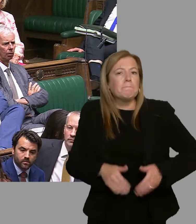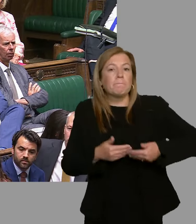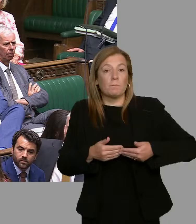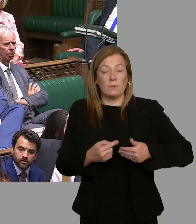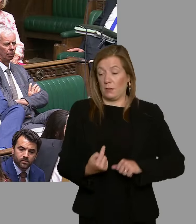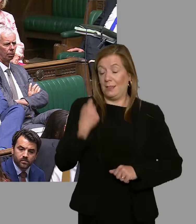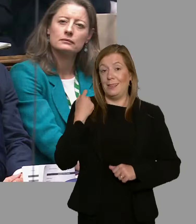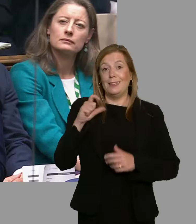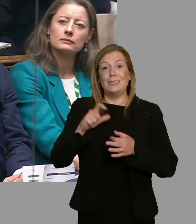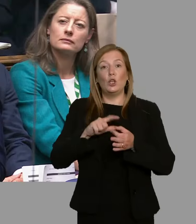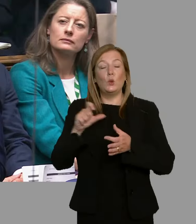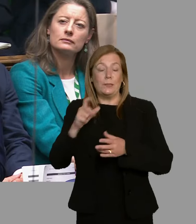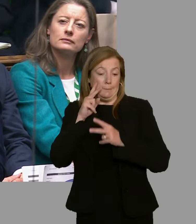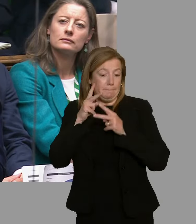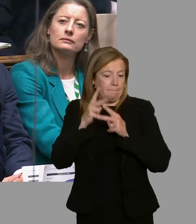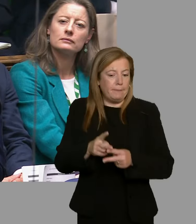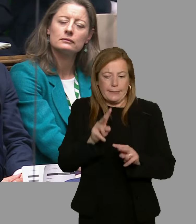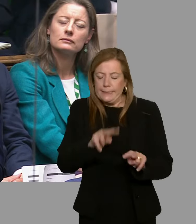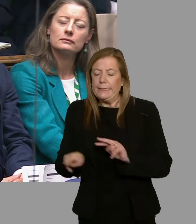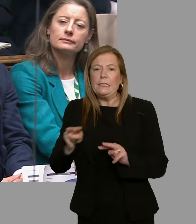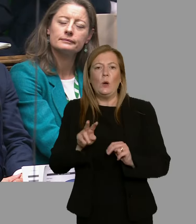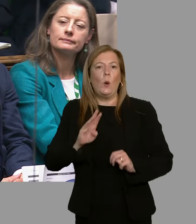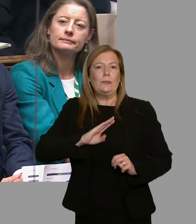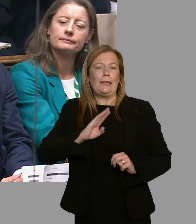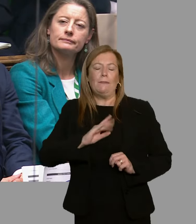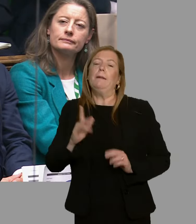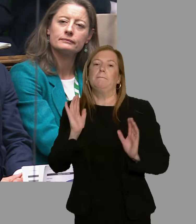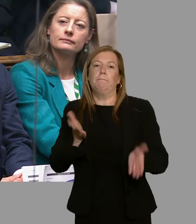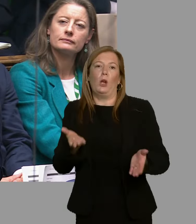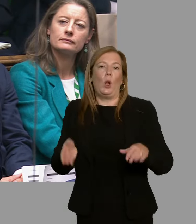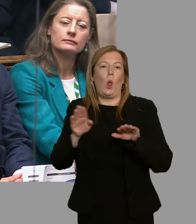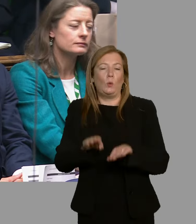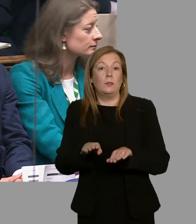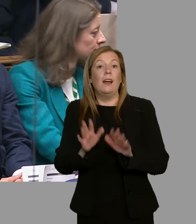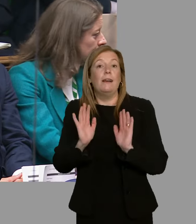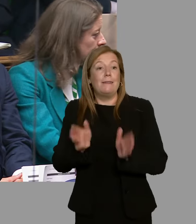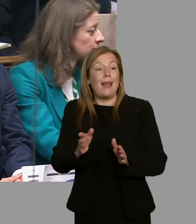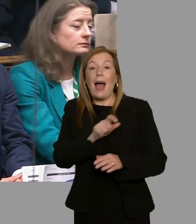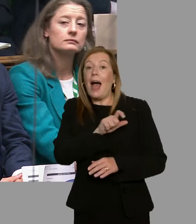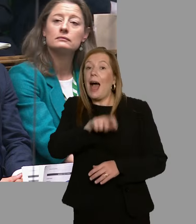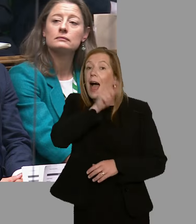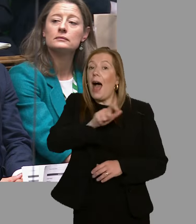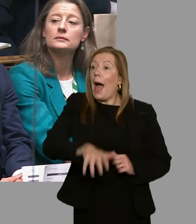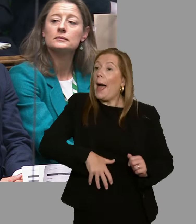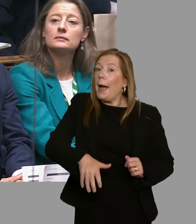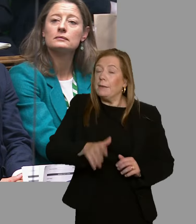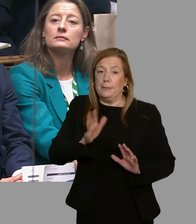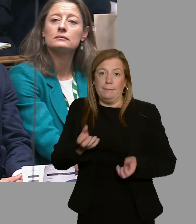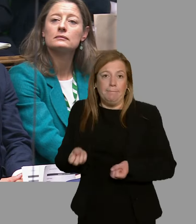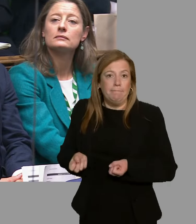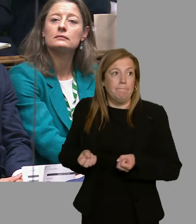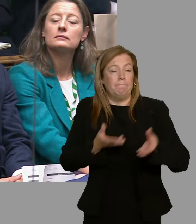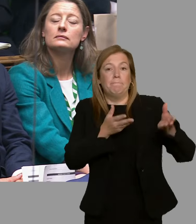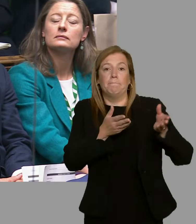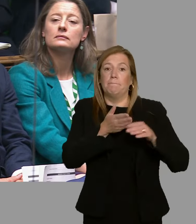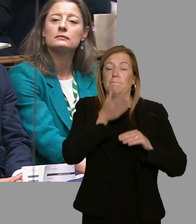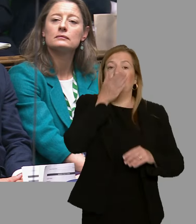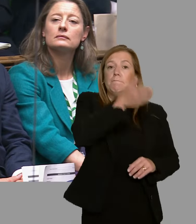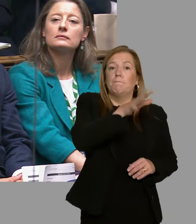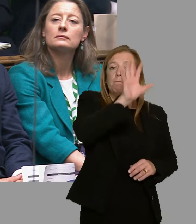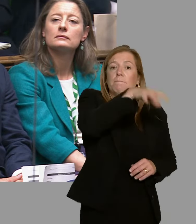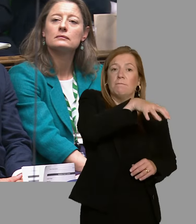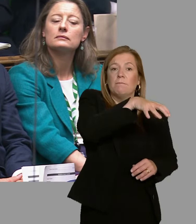in Taunton, which does not have the capacity for an extra 1,300 births a year. While the closure is initially for 6 months, I've